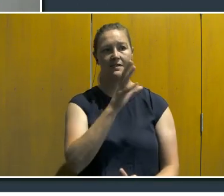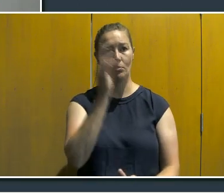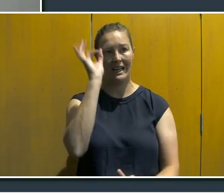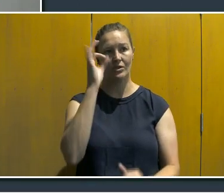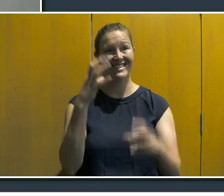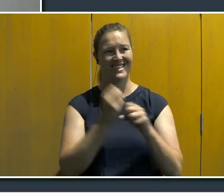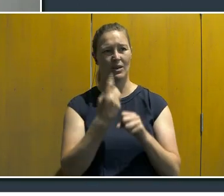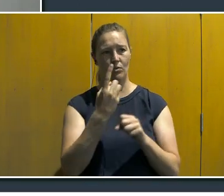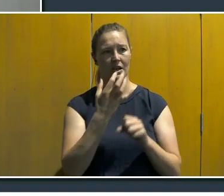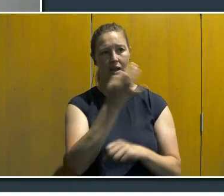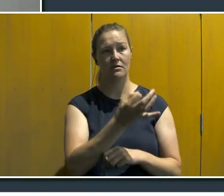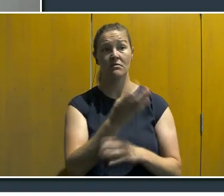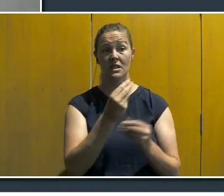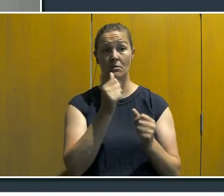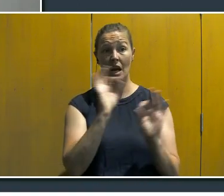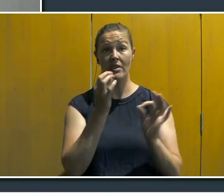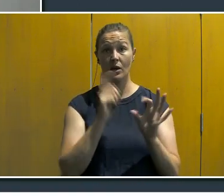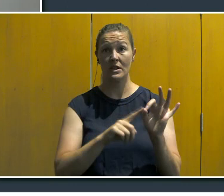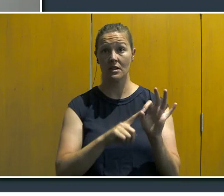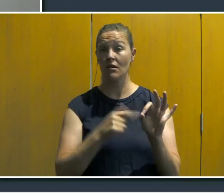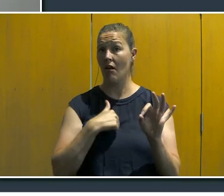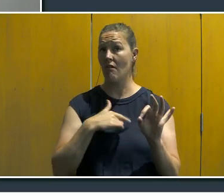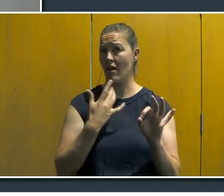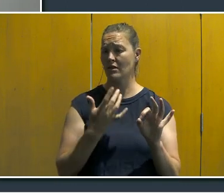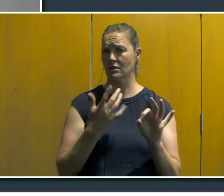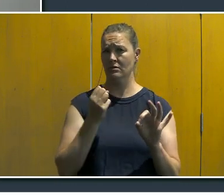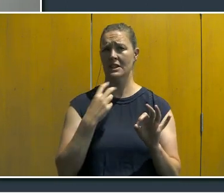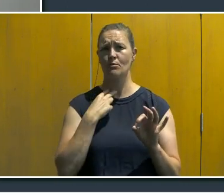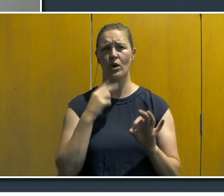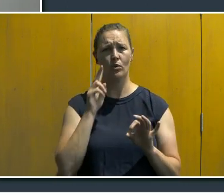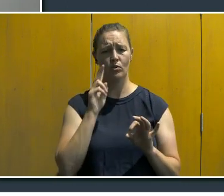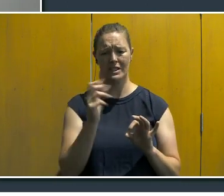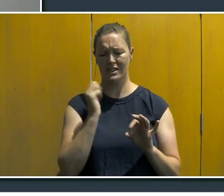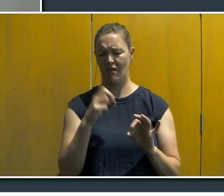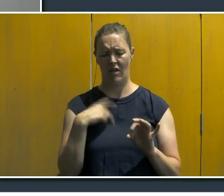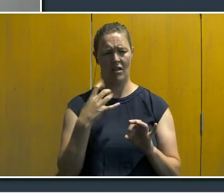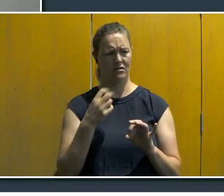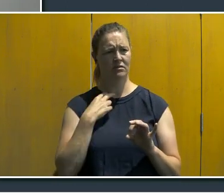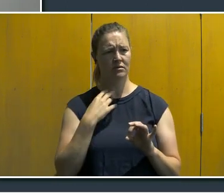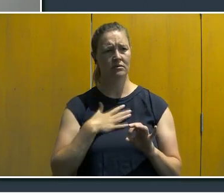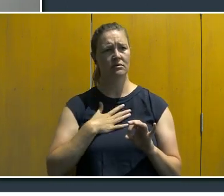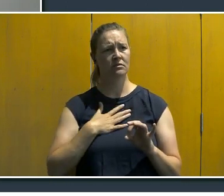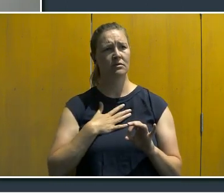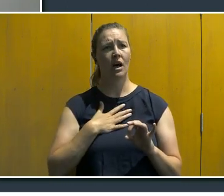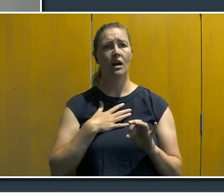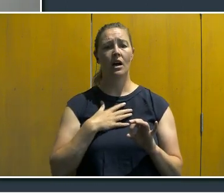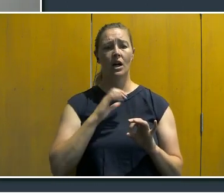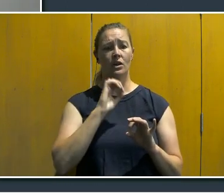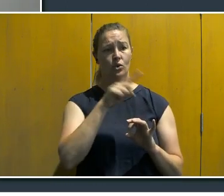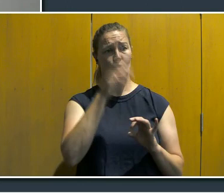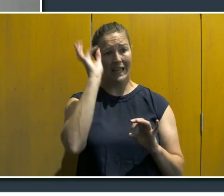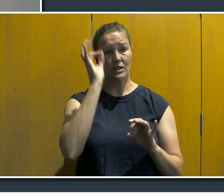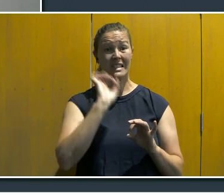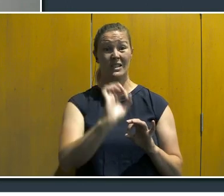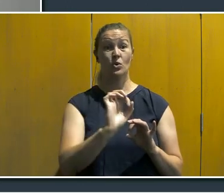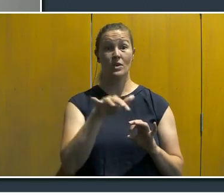A lot of them didn't have any questions. I was very disappointed watching yesterday. You councillors, you own this situation,